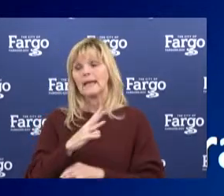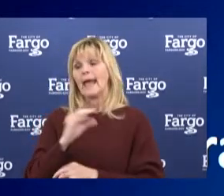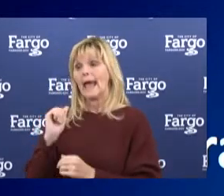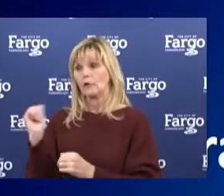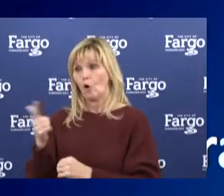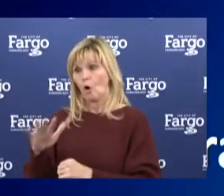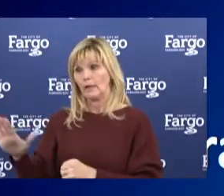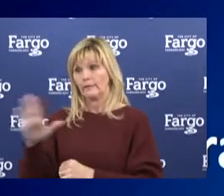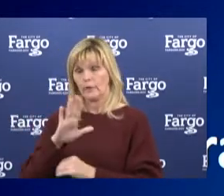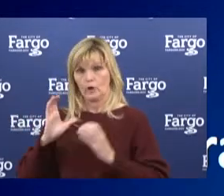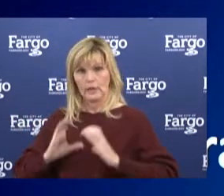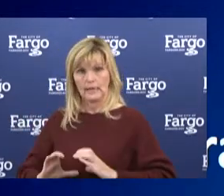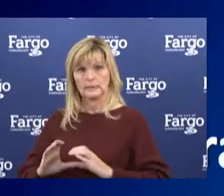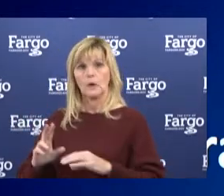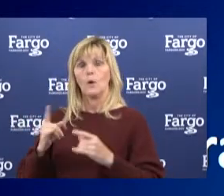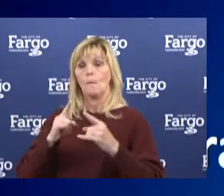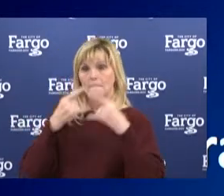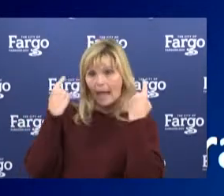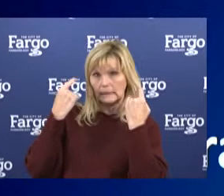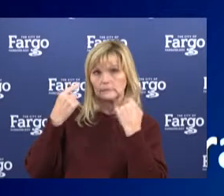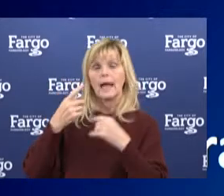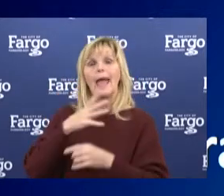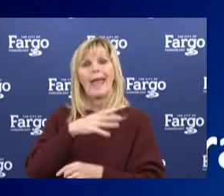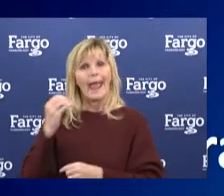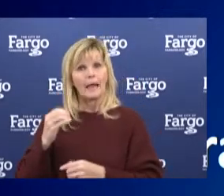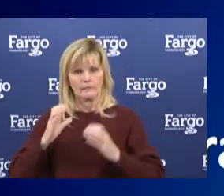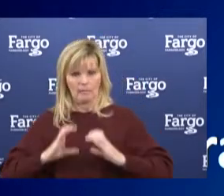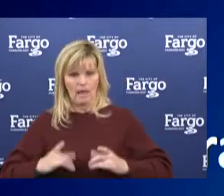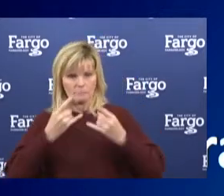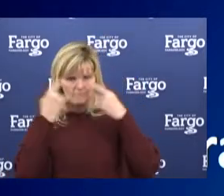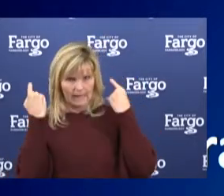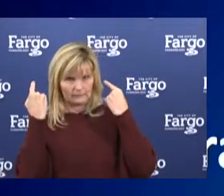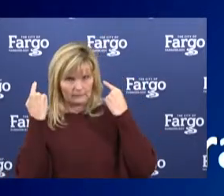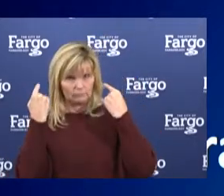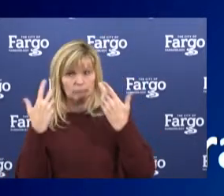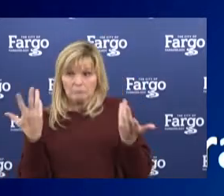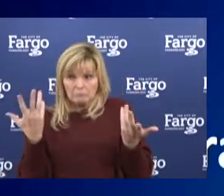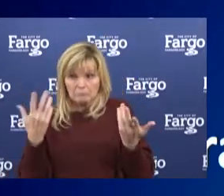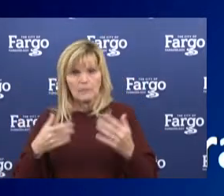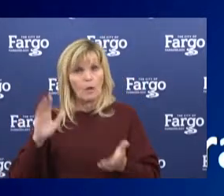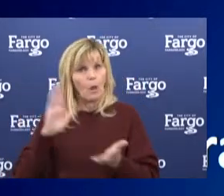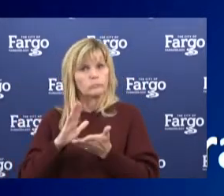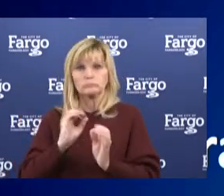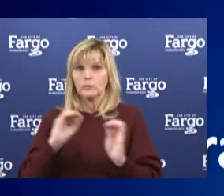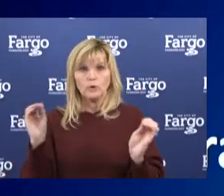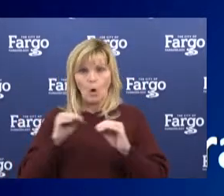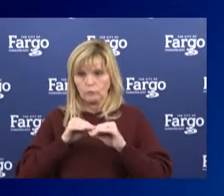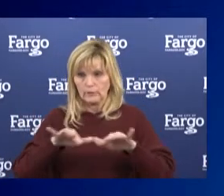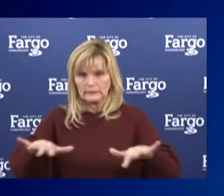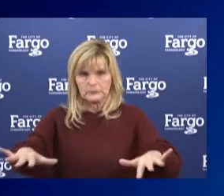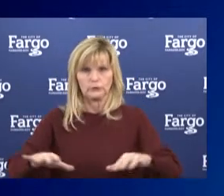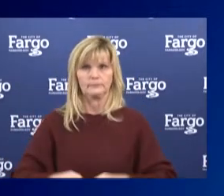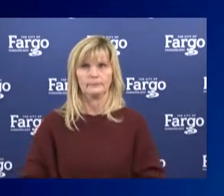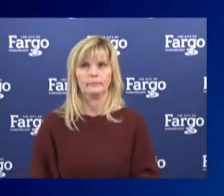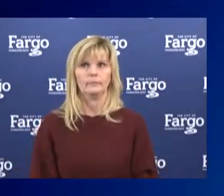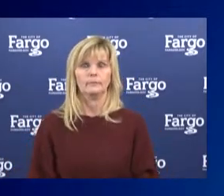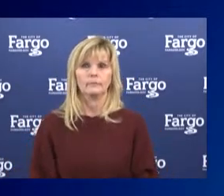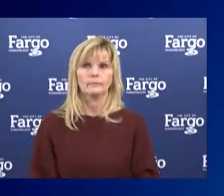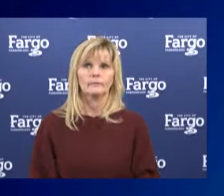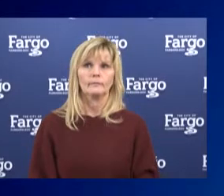of their clients were masked the entire time. High risk setting, no transmissions. Next slide, please.